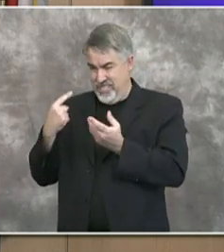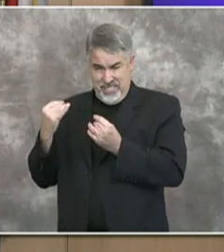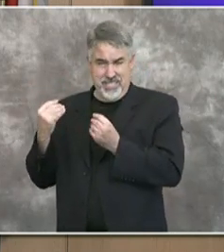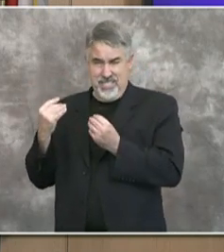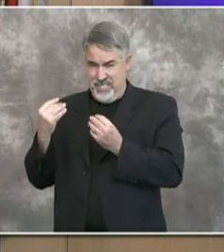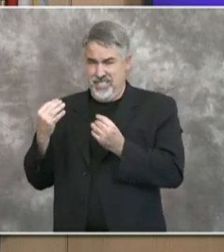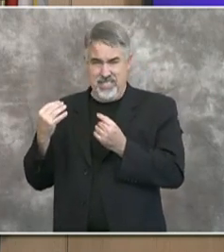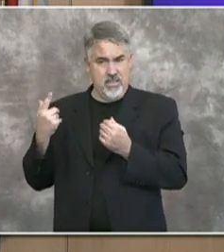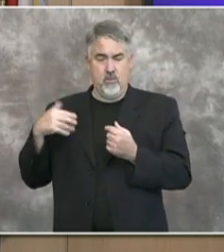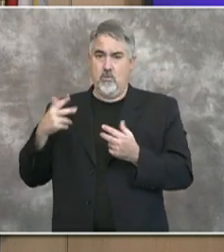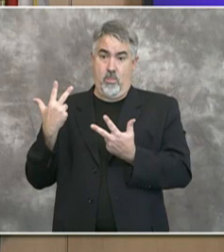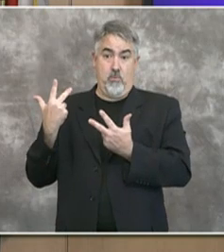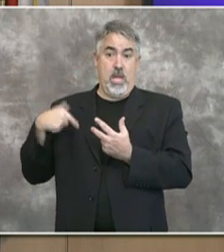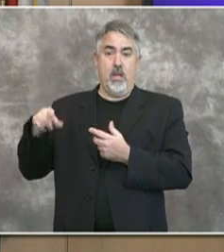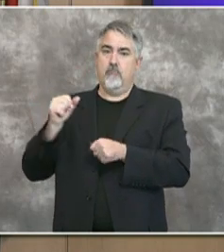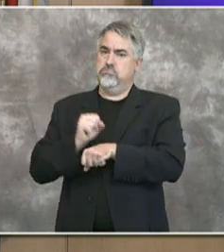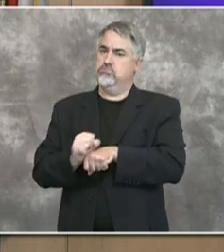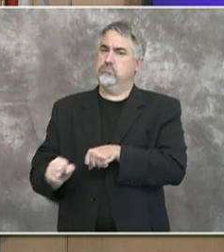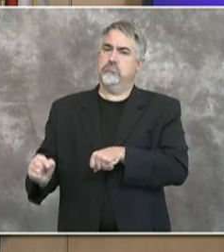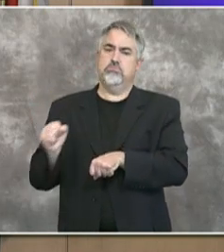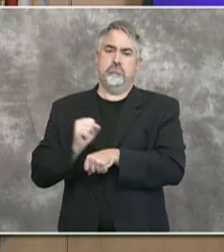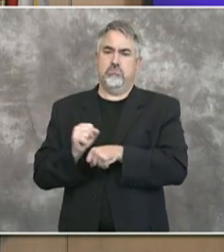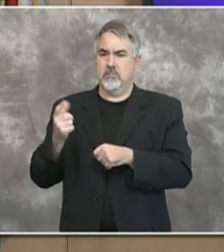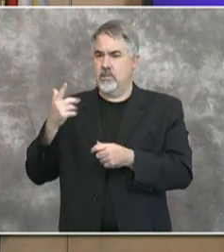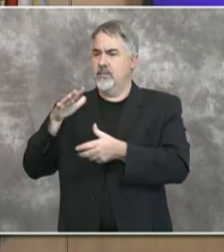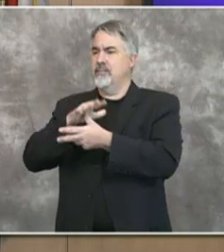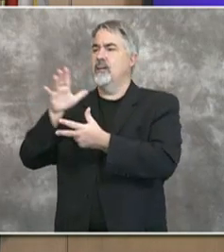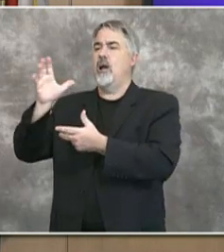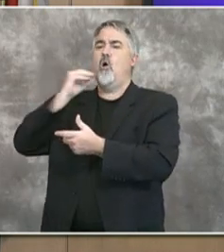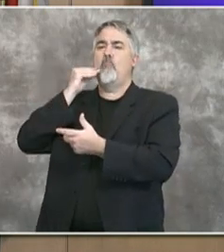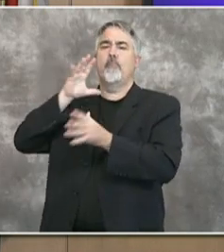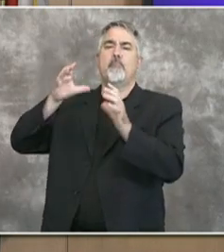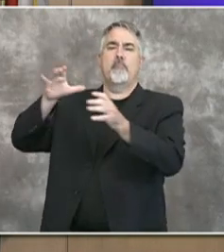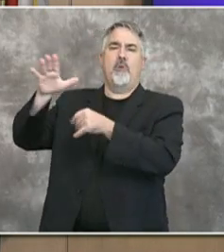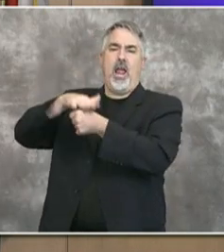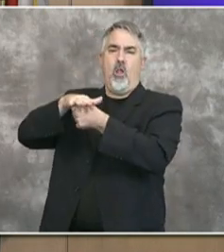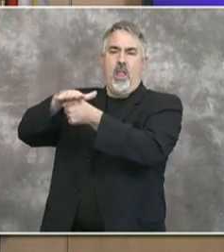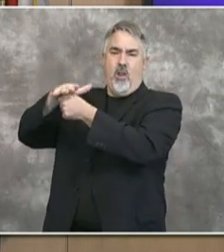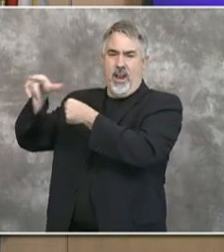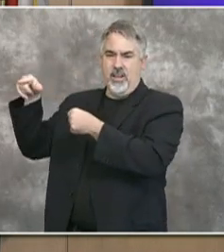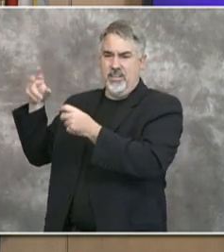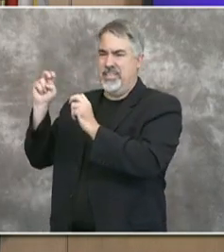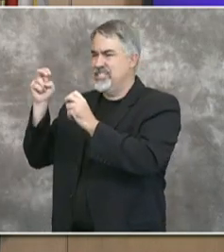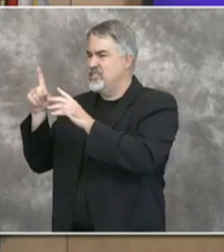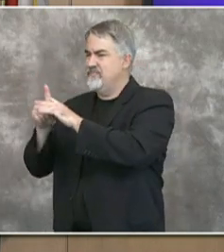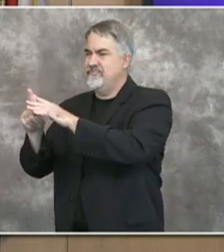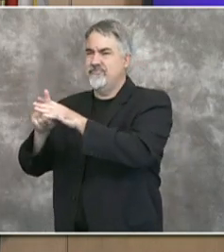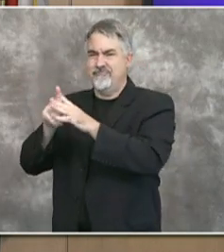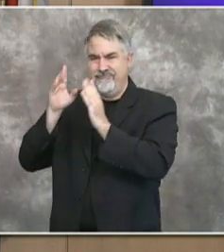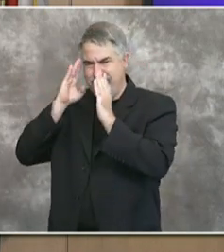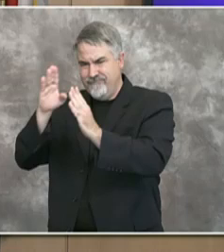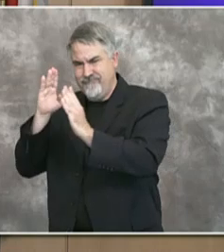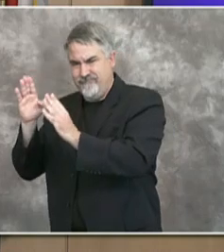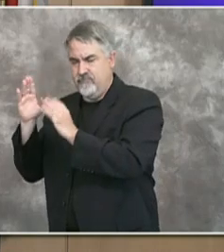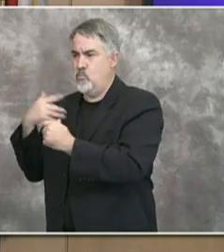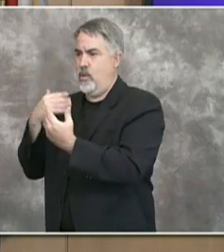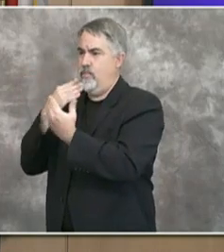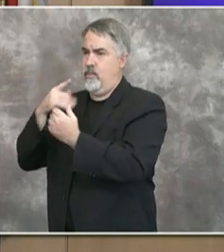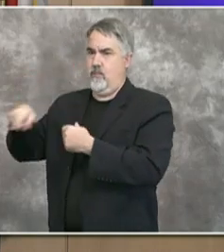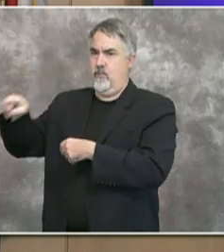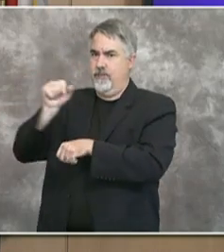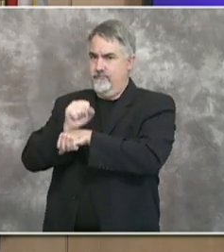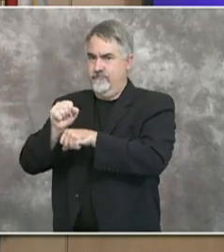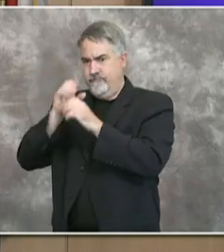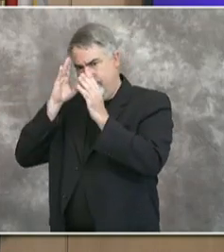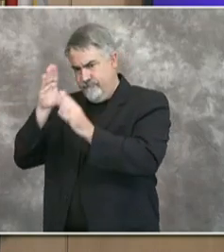busily working in their districts and working on other issues for the benefit of all the citizens of San Diego County, and I sincerely thank them for the work and effort